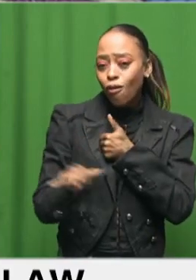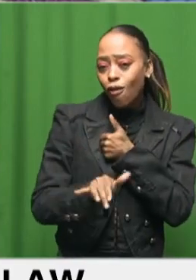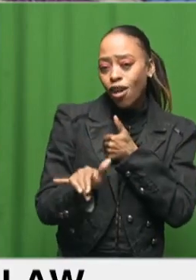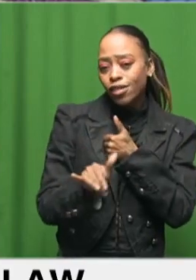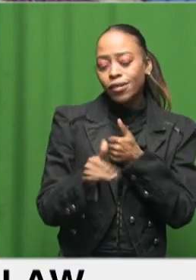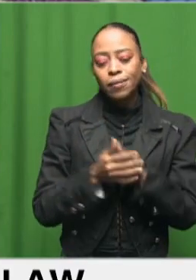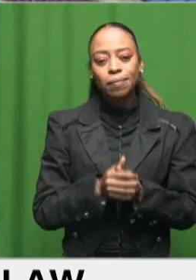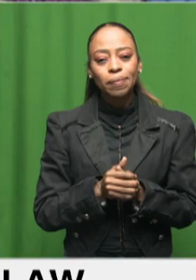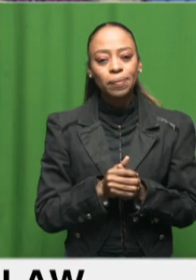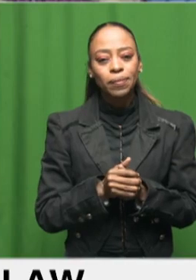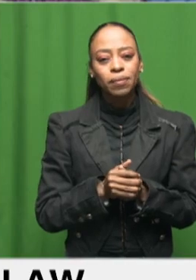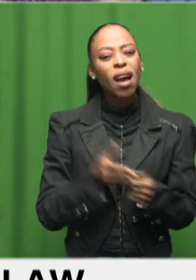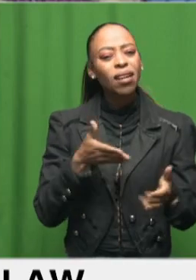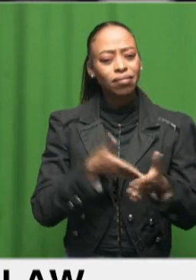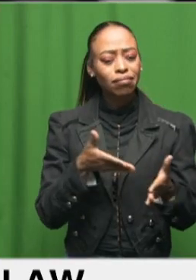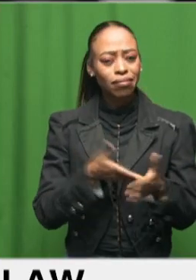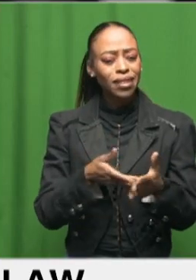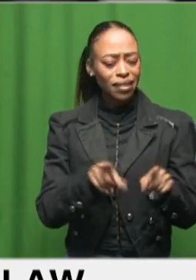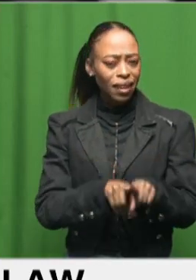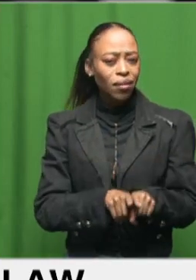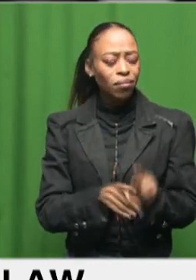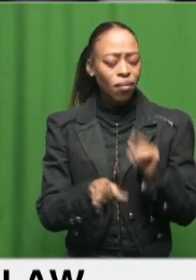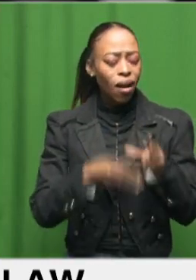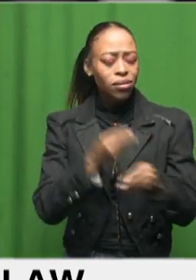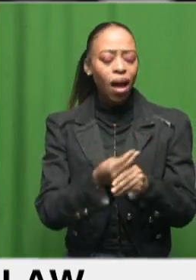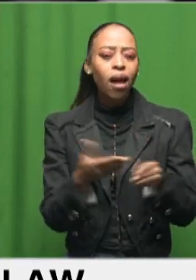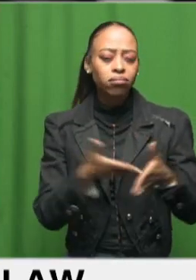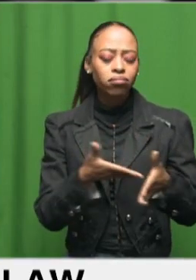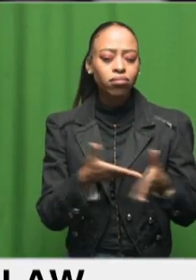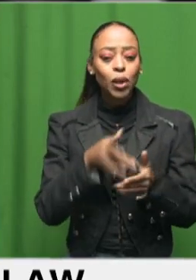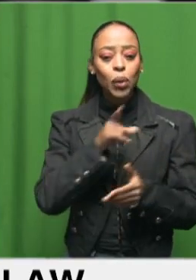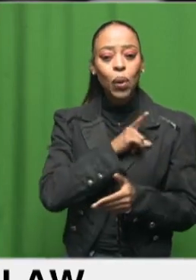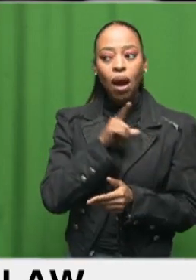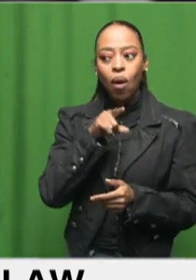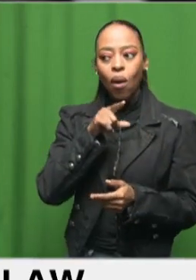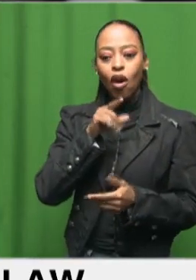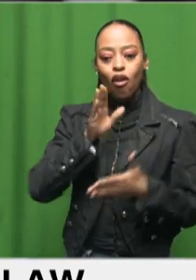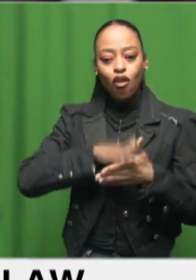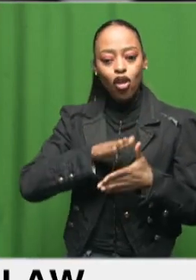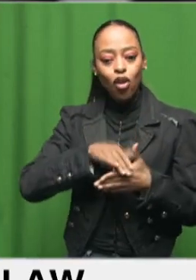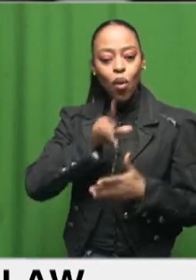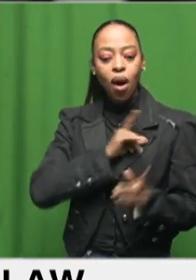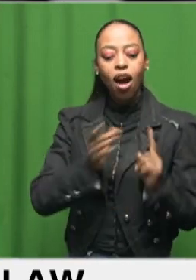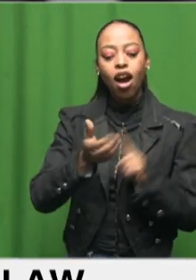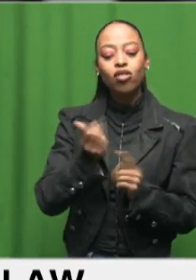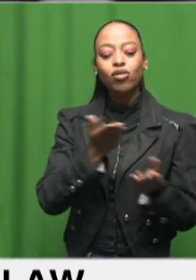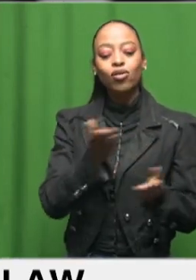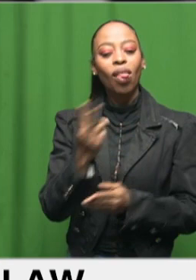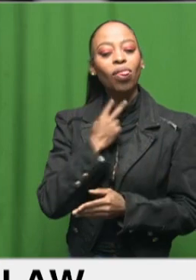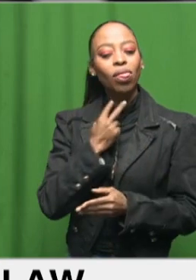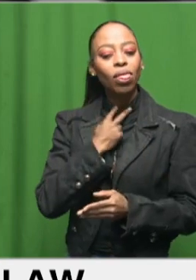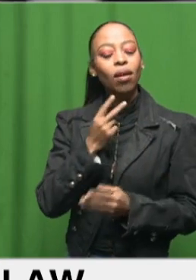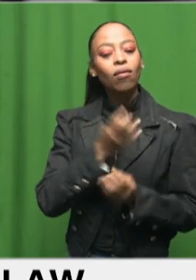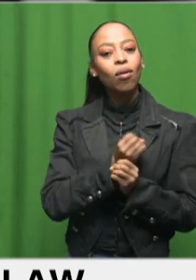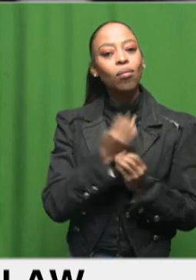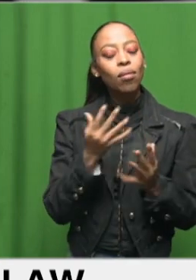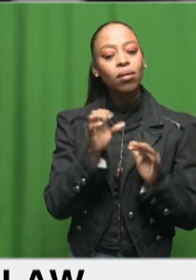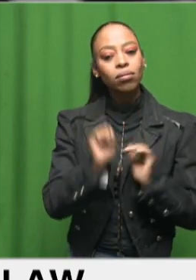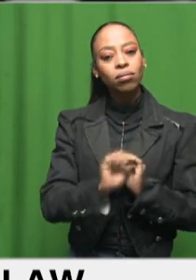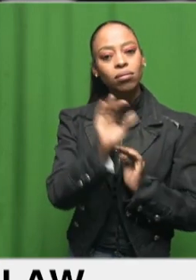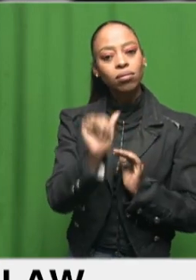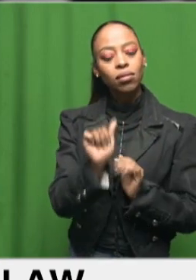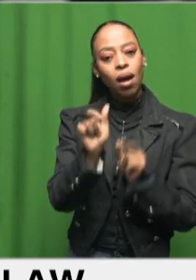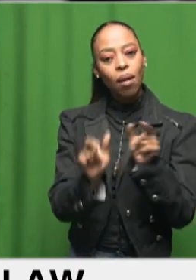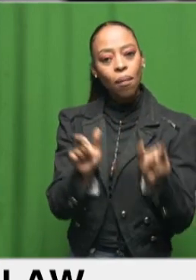of this country? And what is hampering us from actually basically seeing that come true for the majority of South